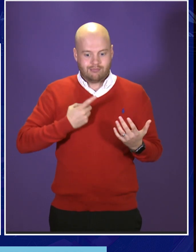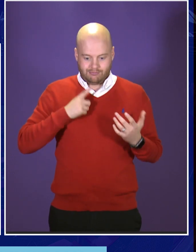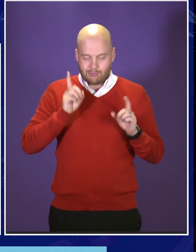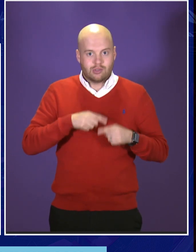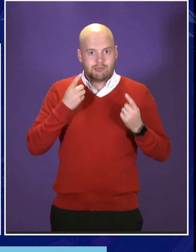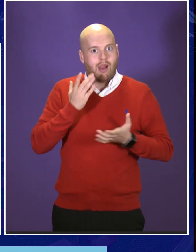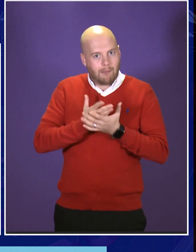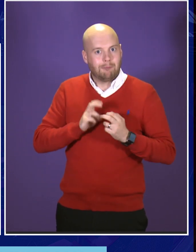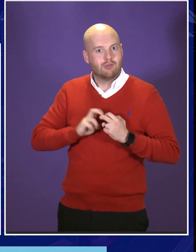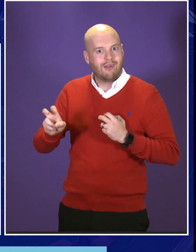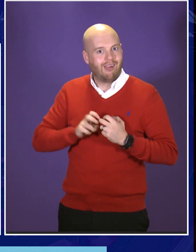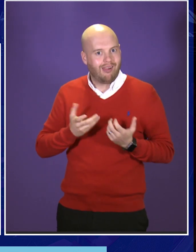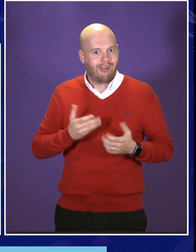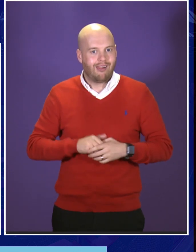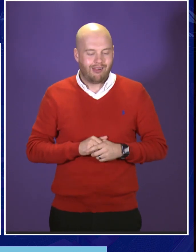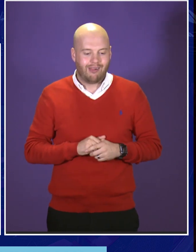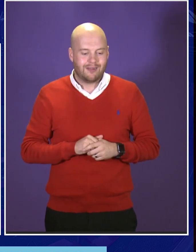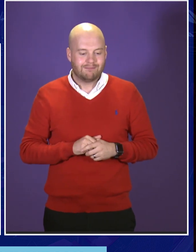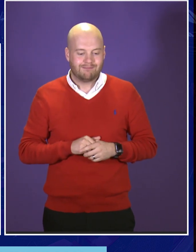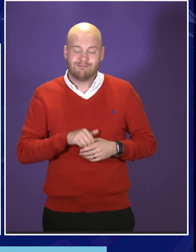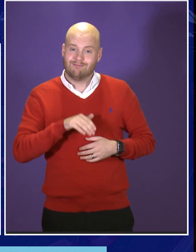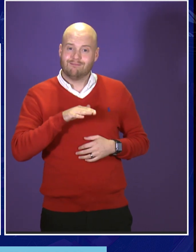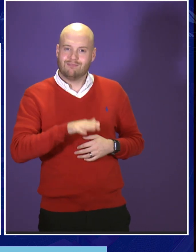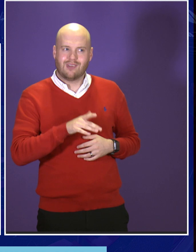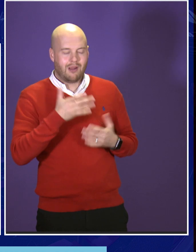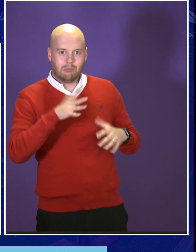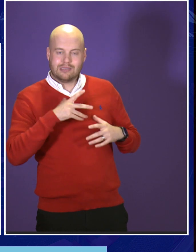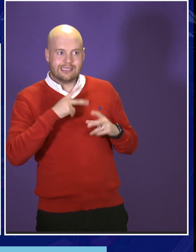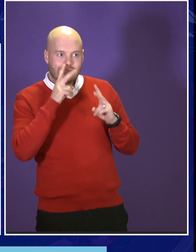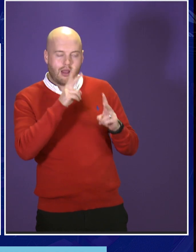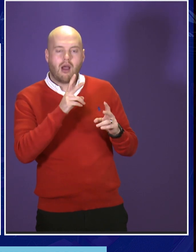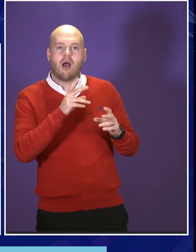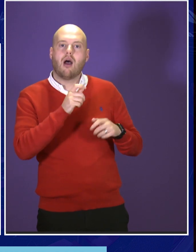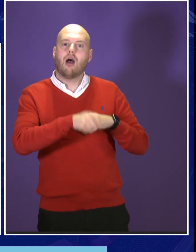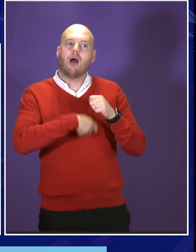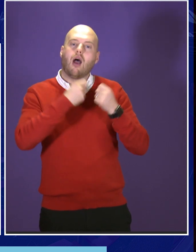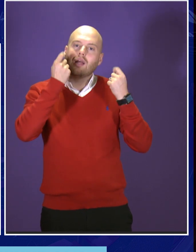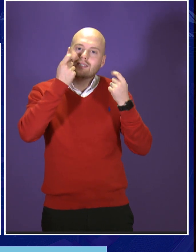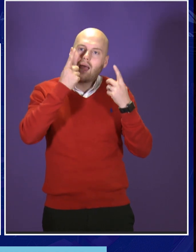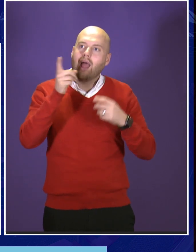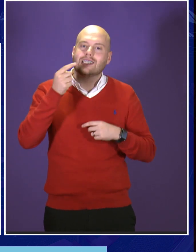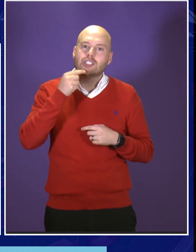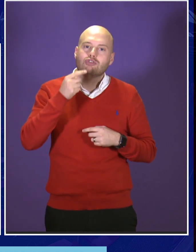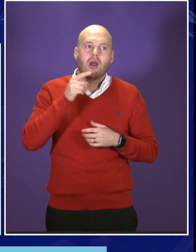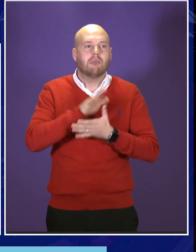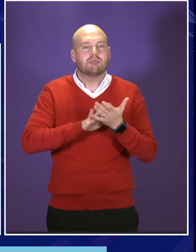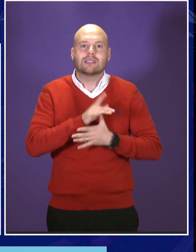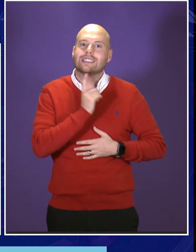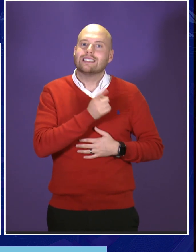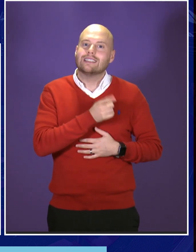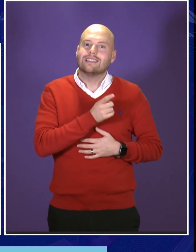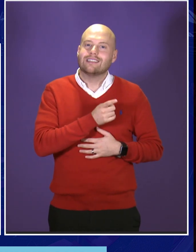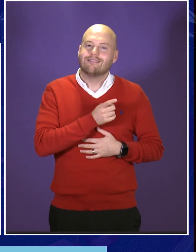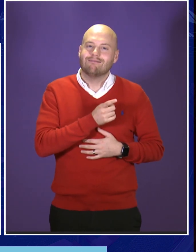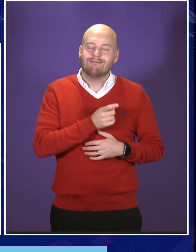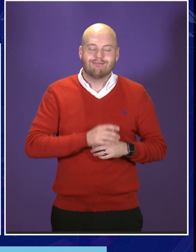to see the place itself so we could actually understand what she was talking about. How long would it take to walk the length of the Great Wall of China? So